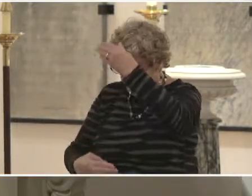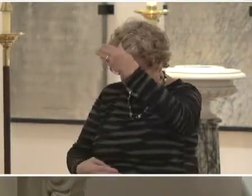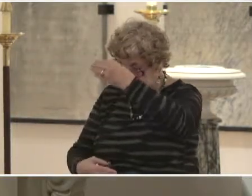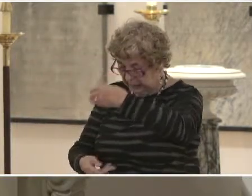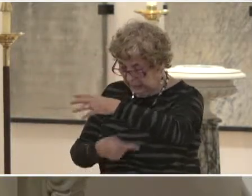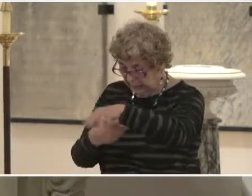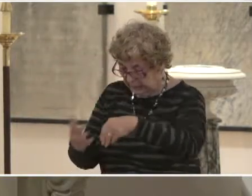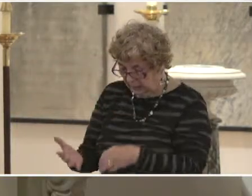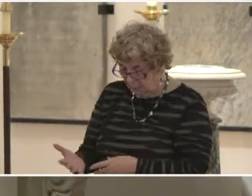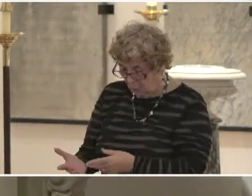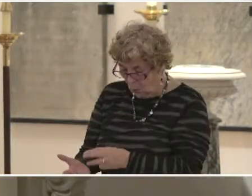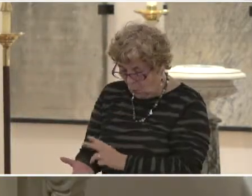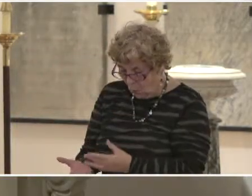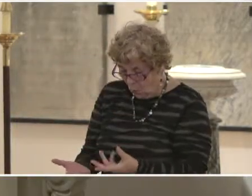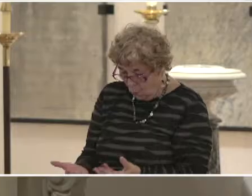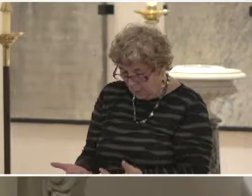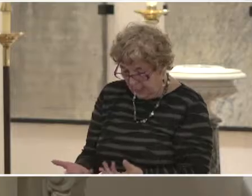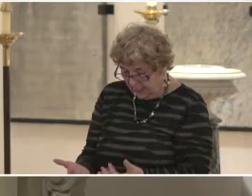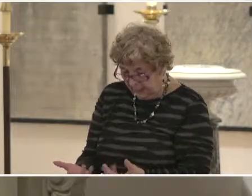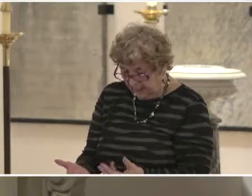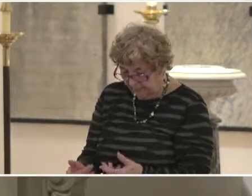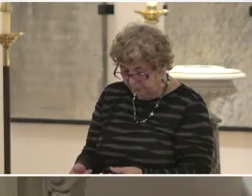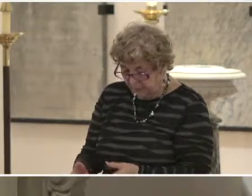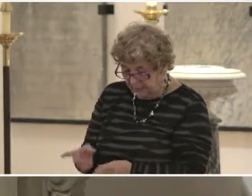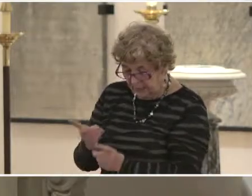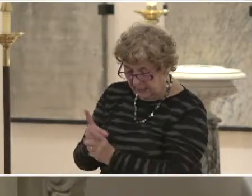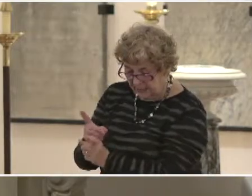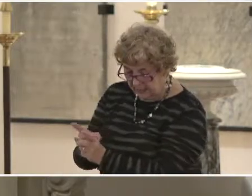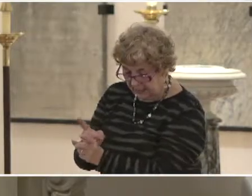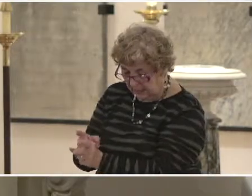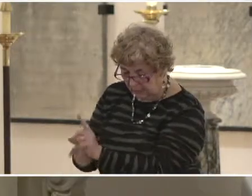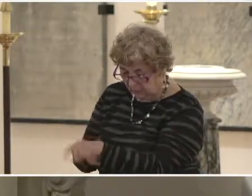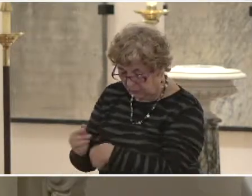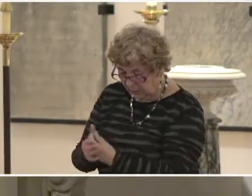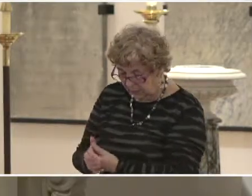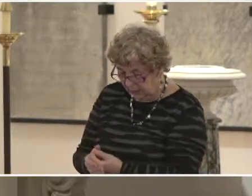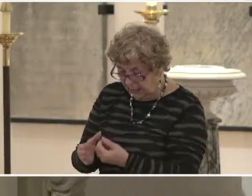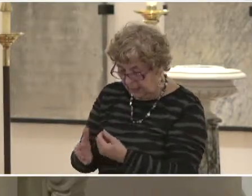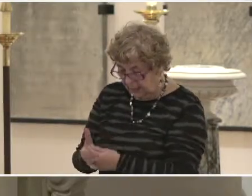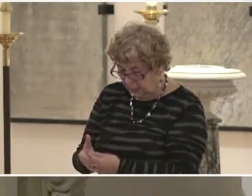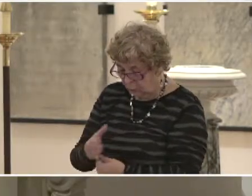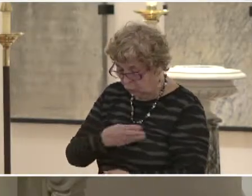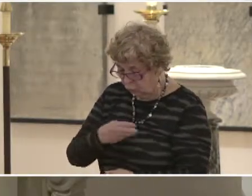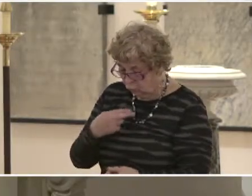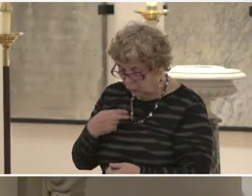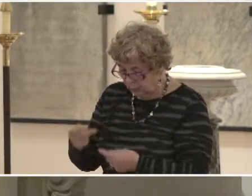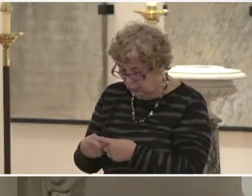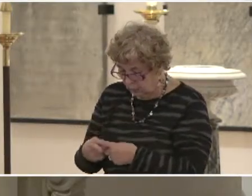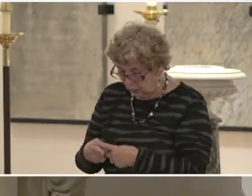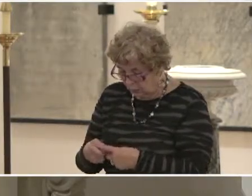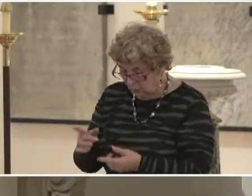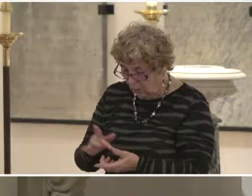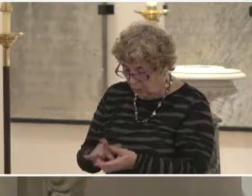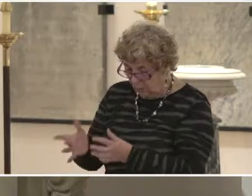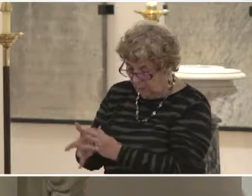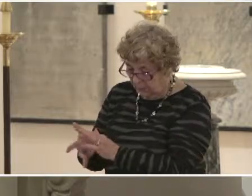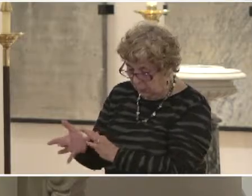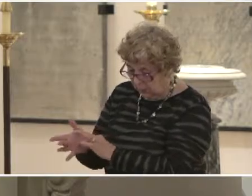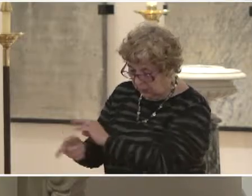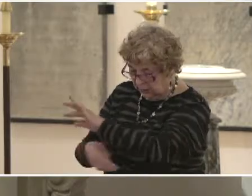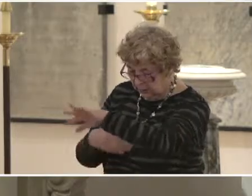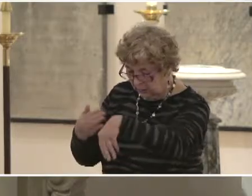Martin Luther's dark night of the soul is well documented in his own writings. Historian David Steinmetz describes the terror which